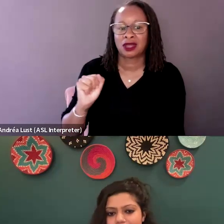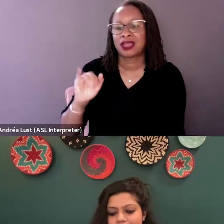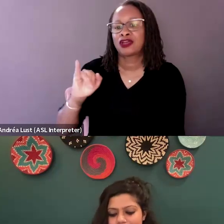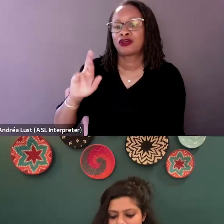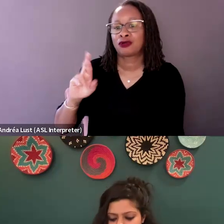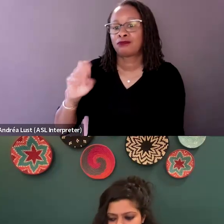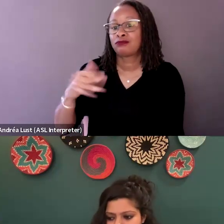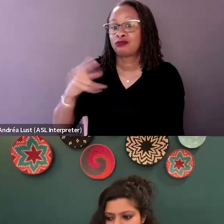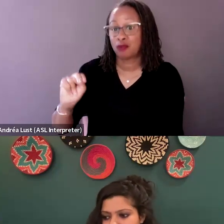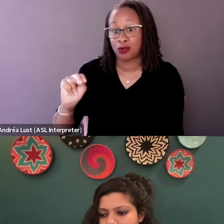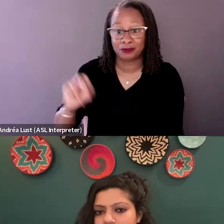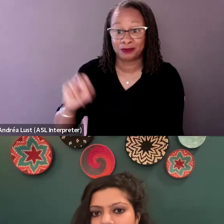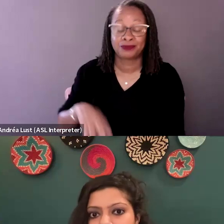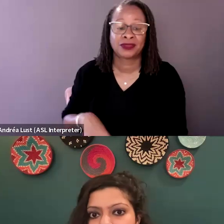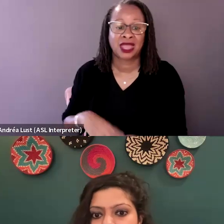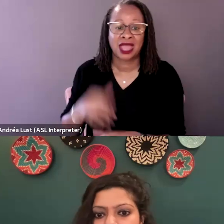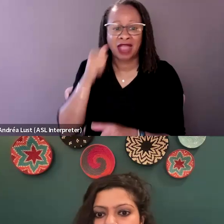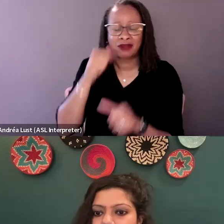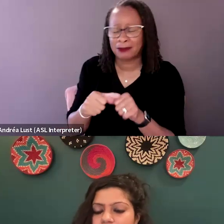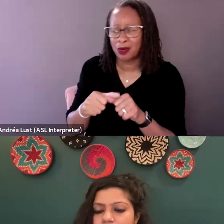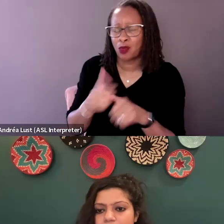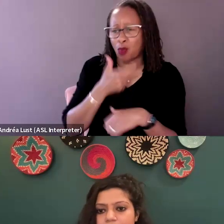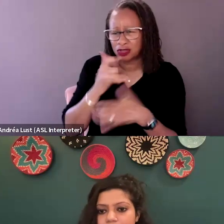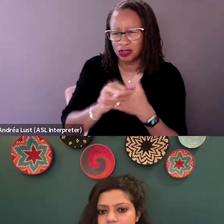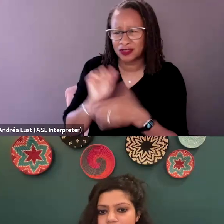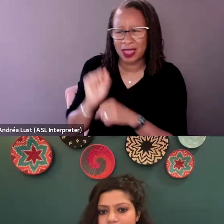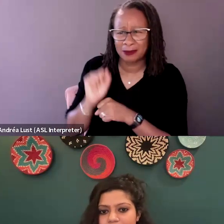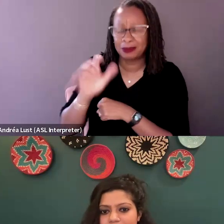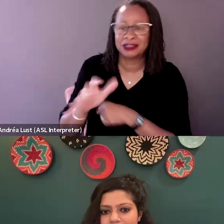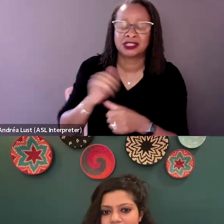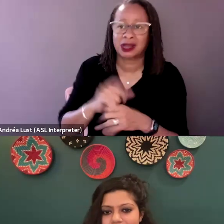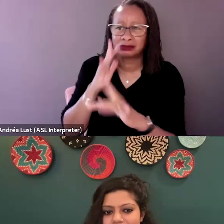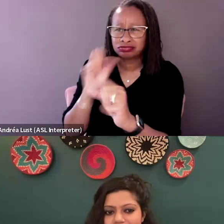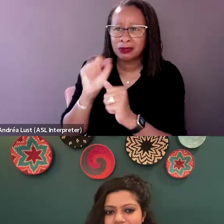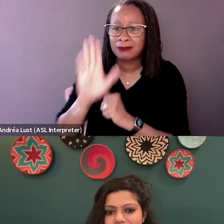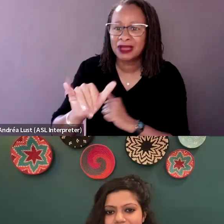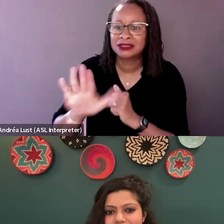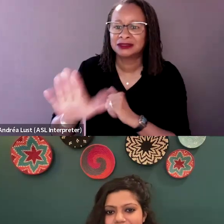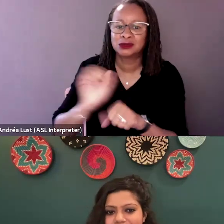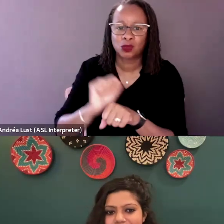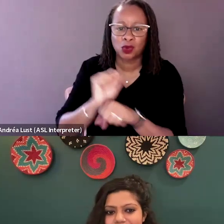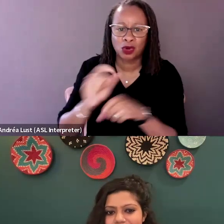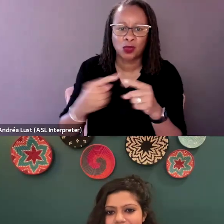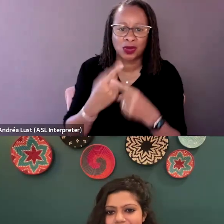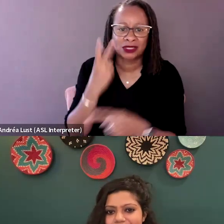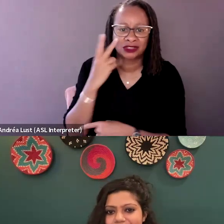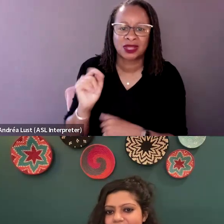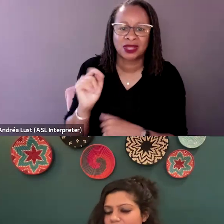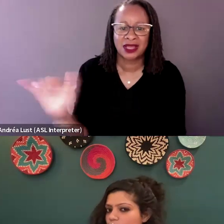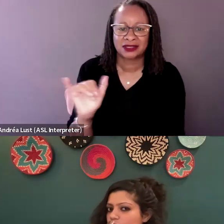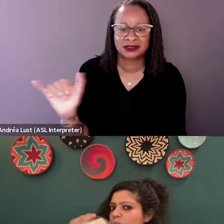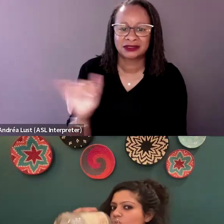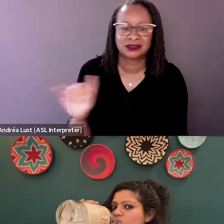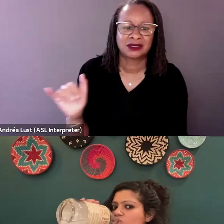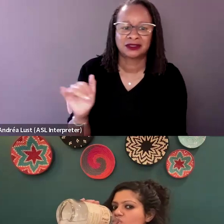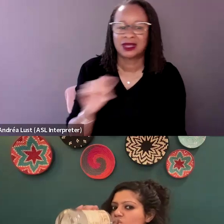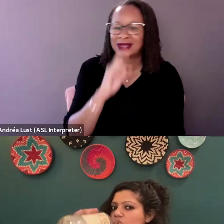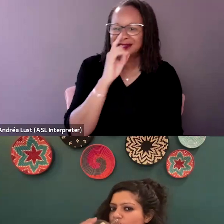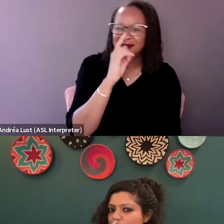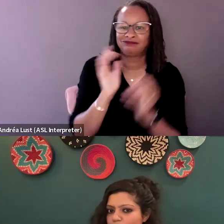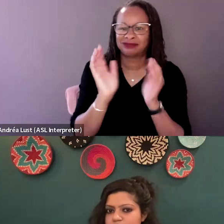Shaunak Sen, who is one of the most accomplished filmmakers today. When I first heard about Shaunak and Aman's project, I think it